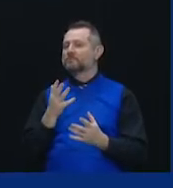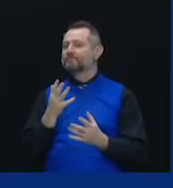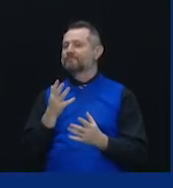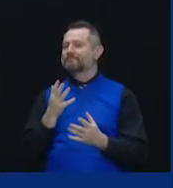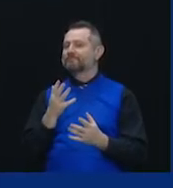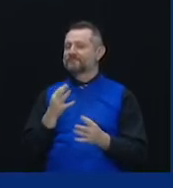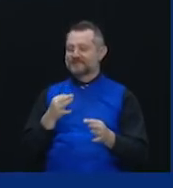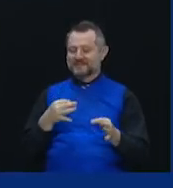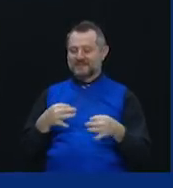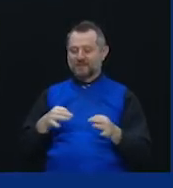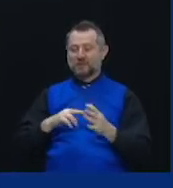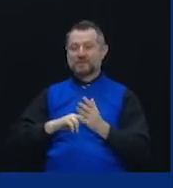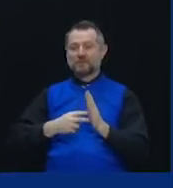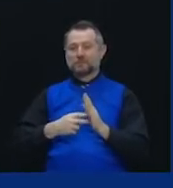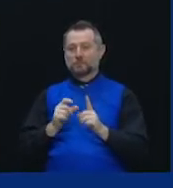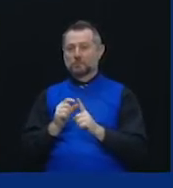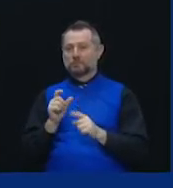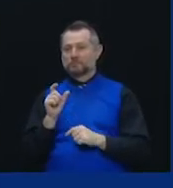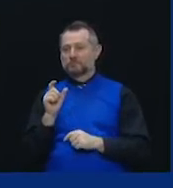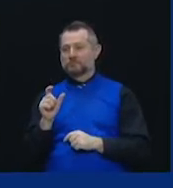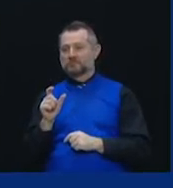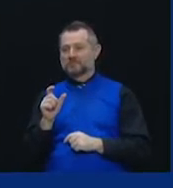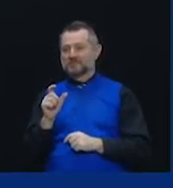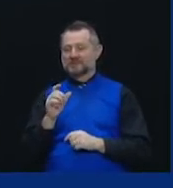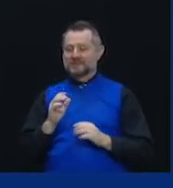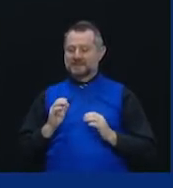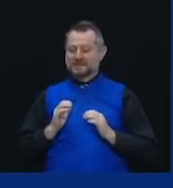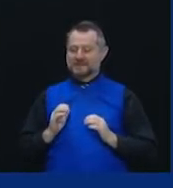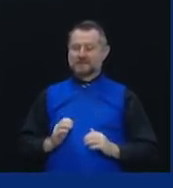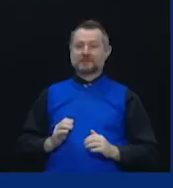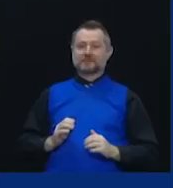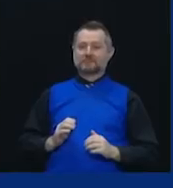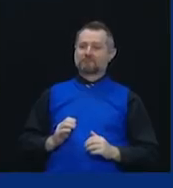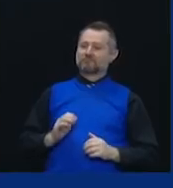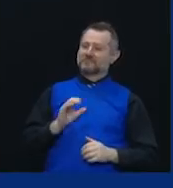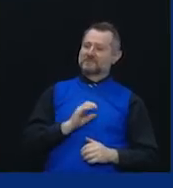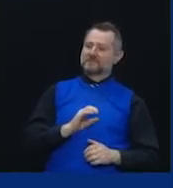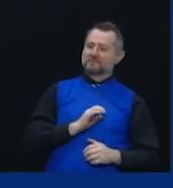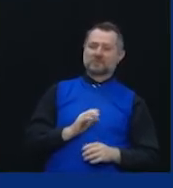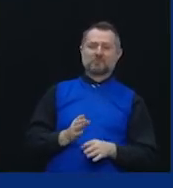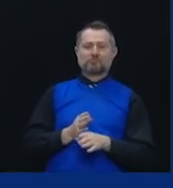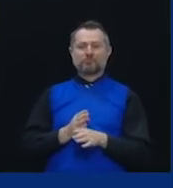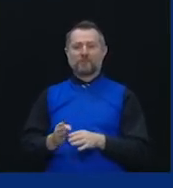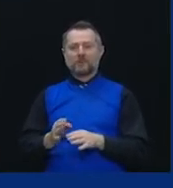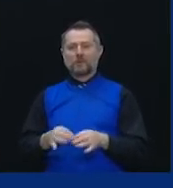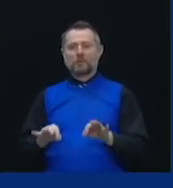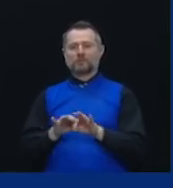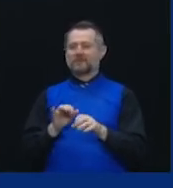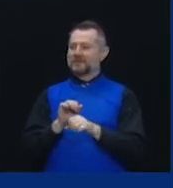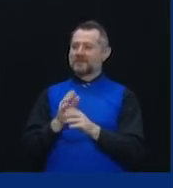of a citizen and a professional. We lost many of them.